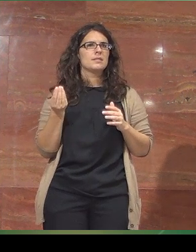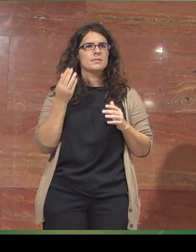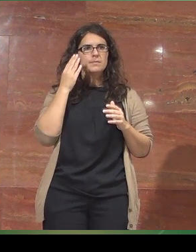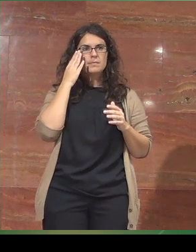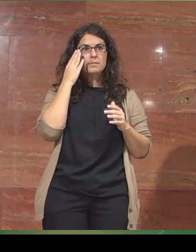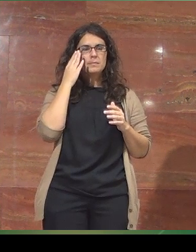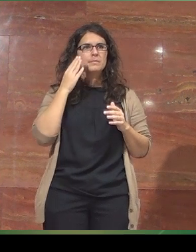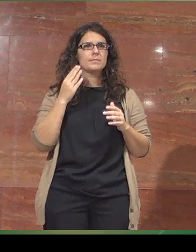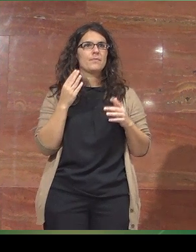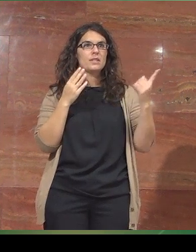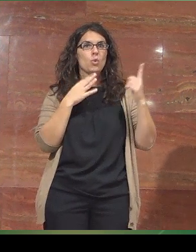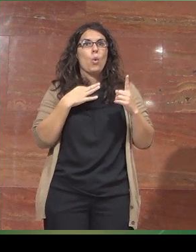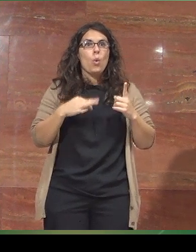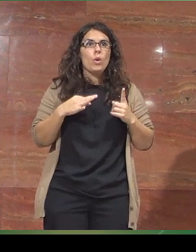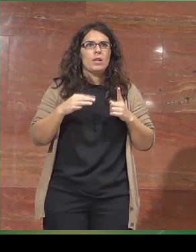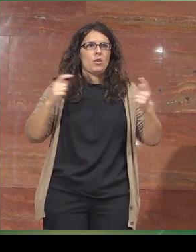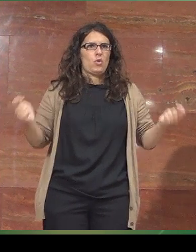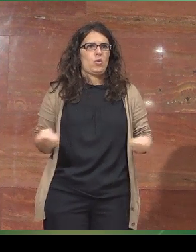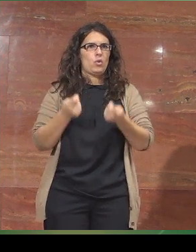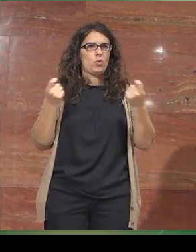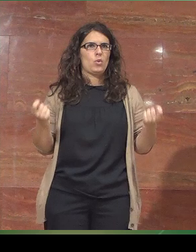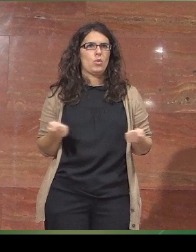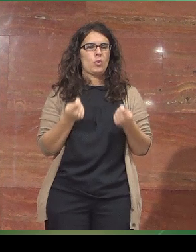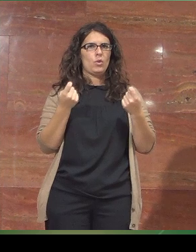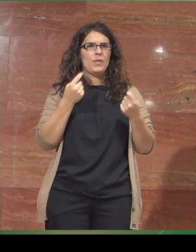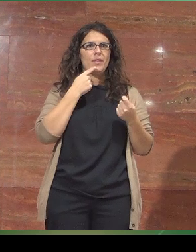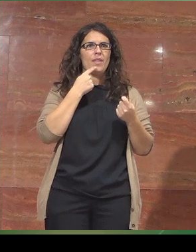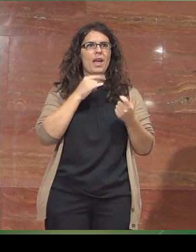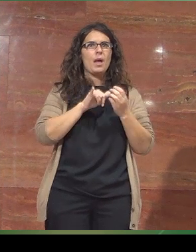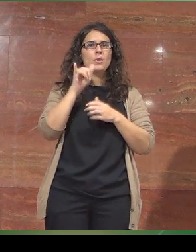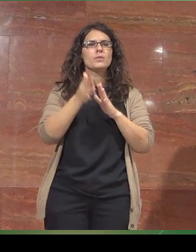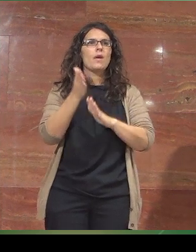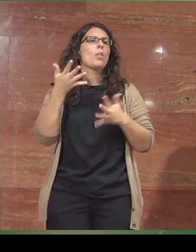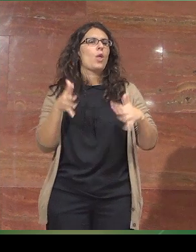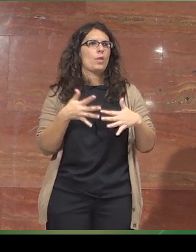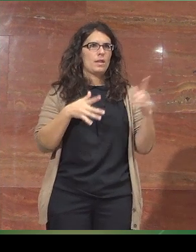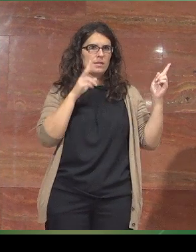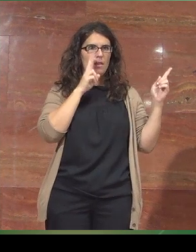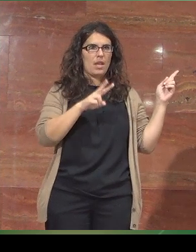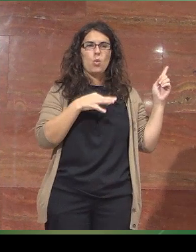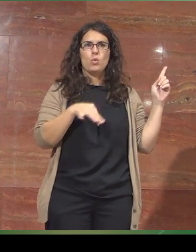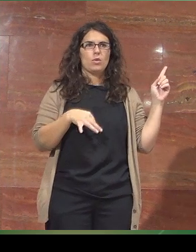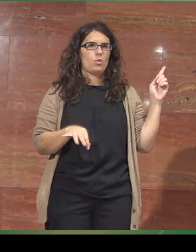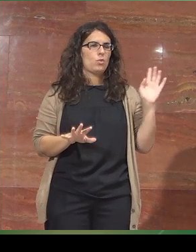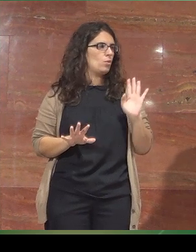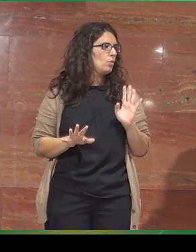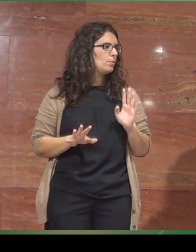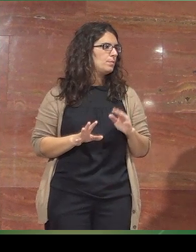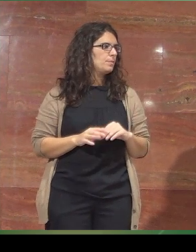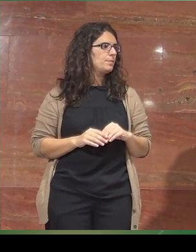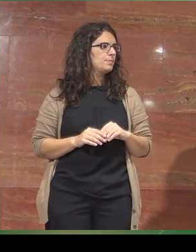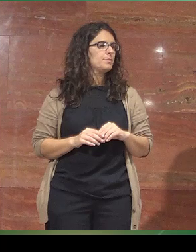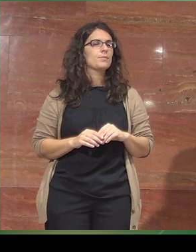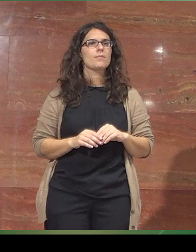of doing that. Very often, we are also deprived of information while we're traveling, particularly if